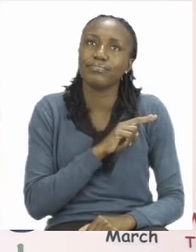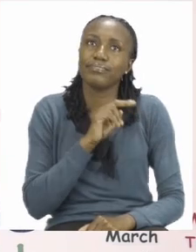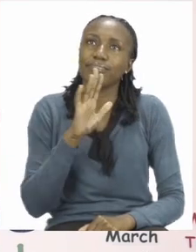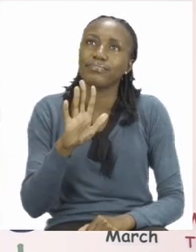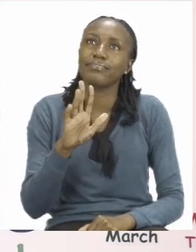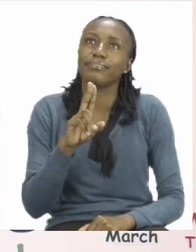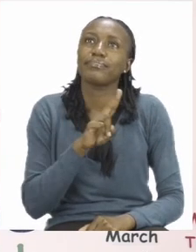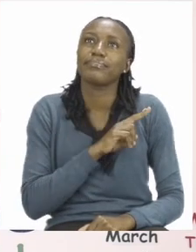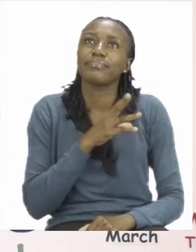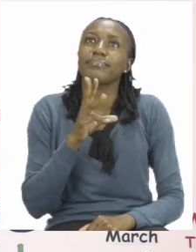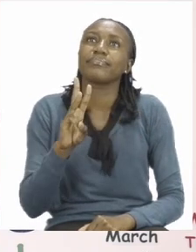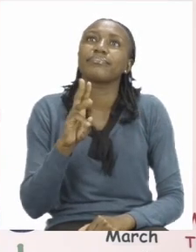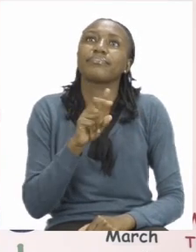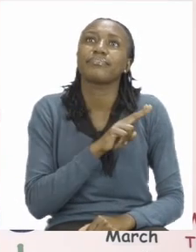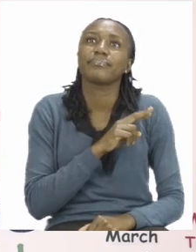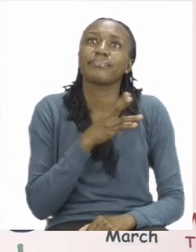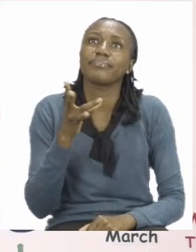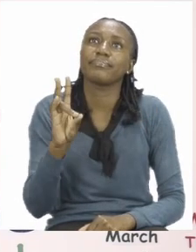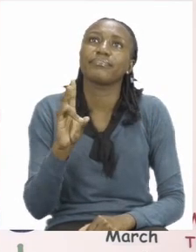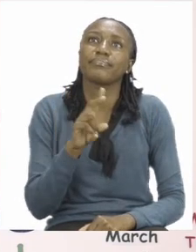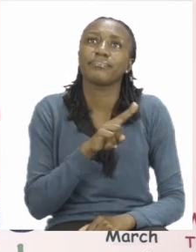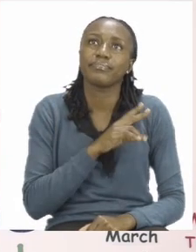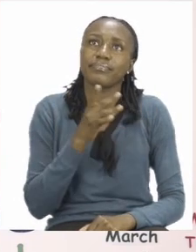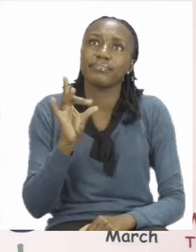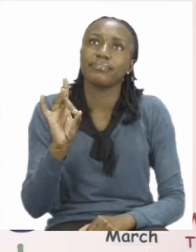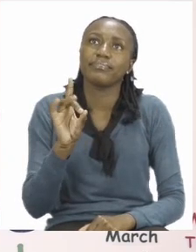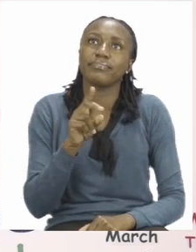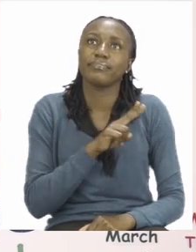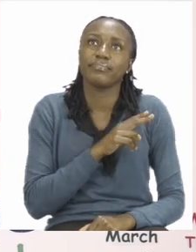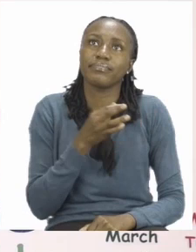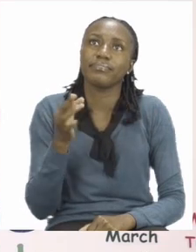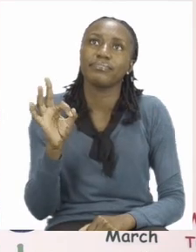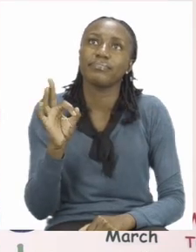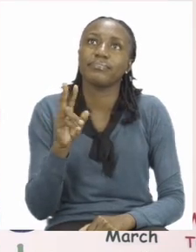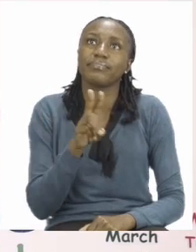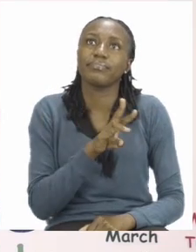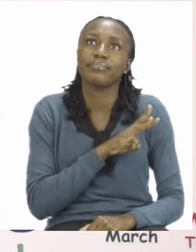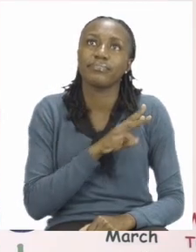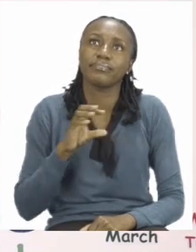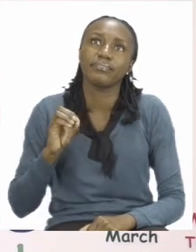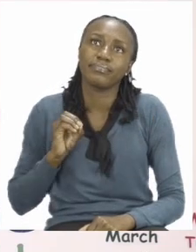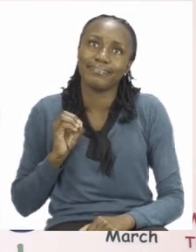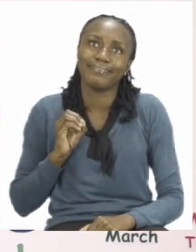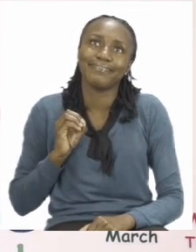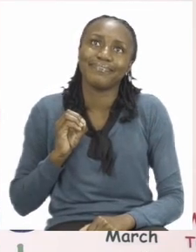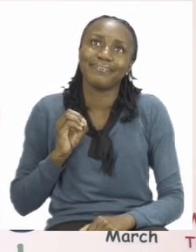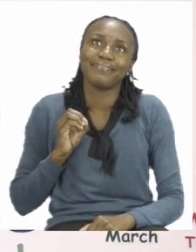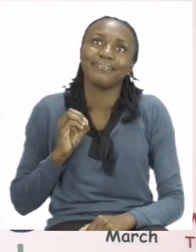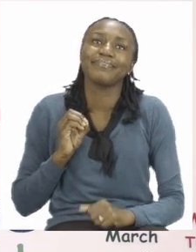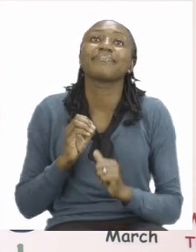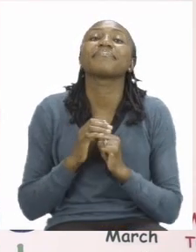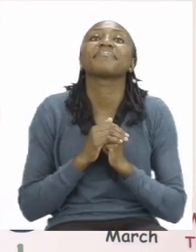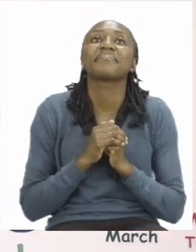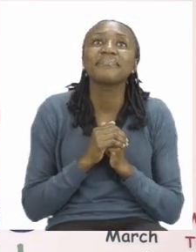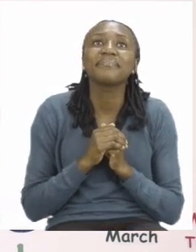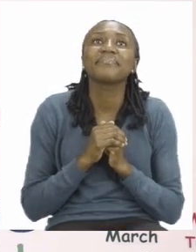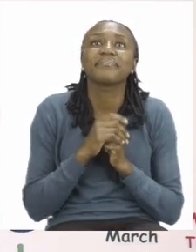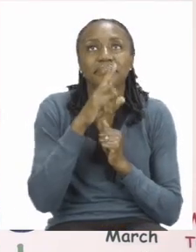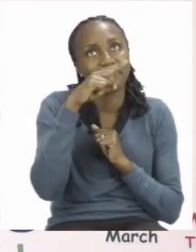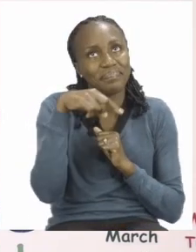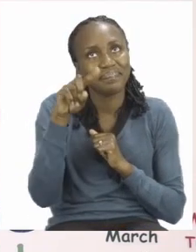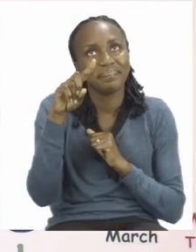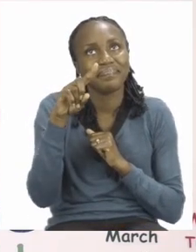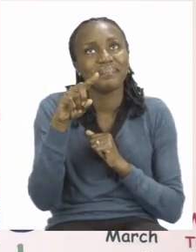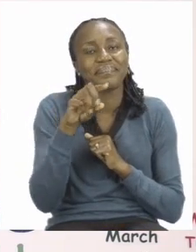25, 26, 27, 28, 29, 30. It's correct.